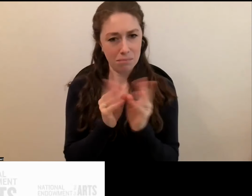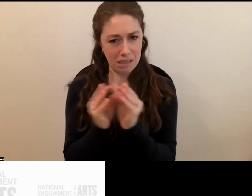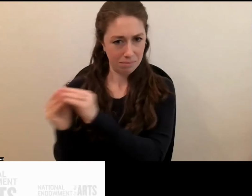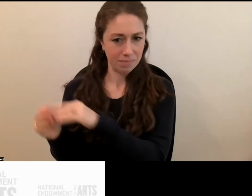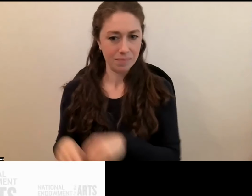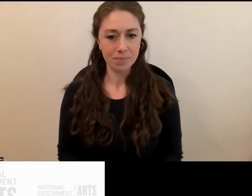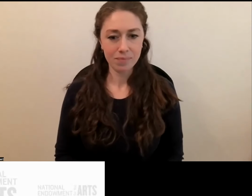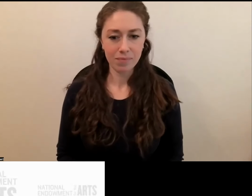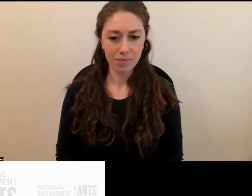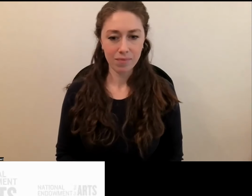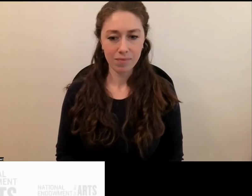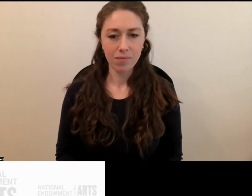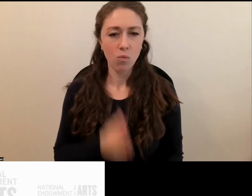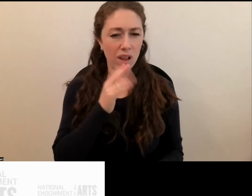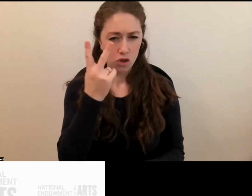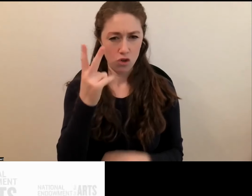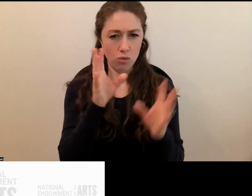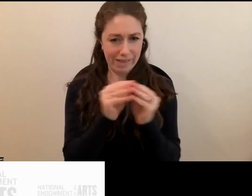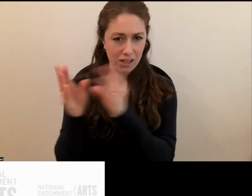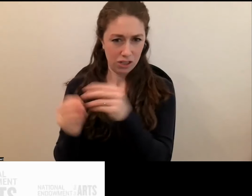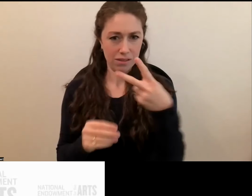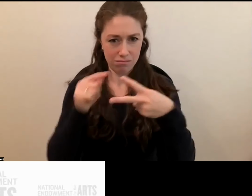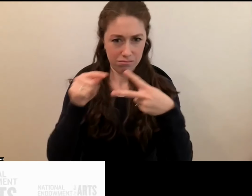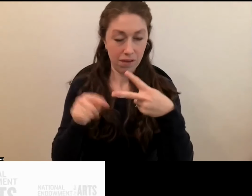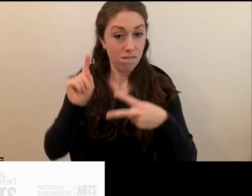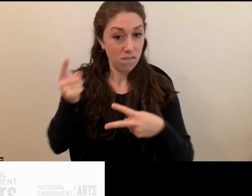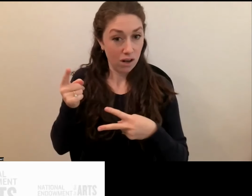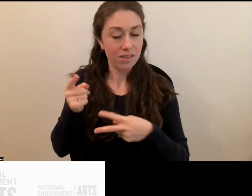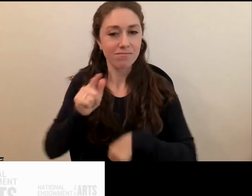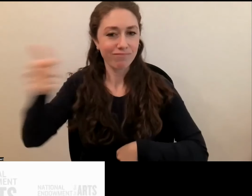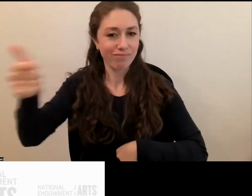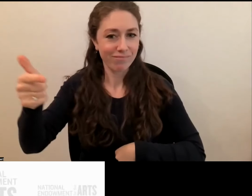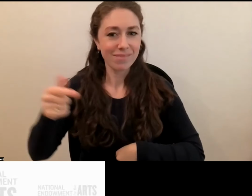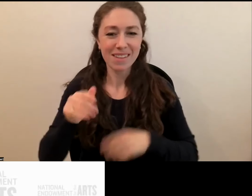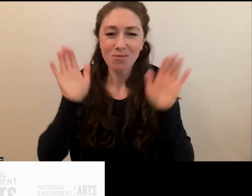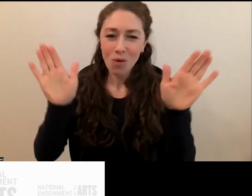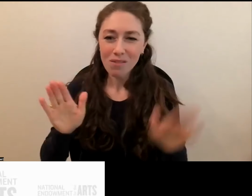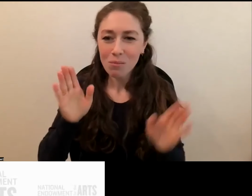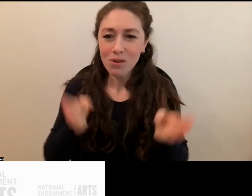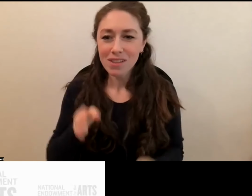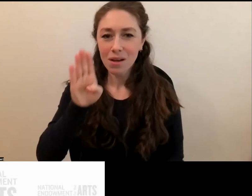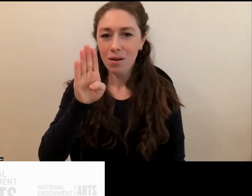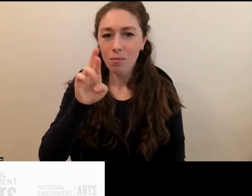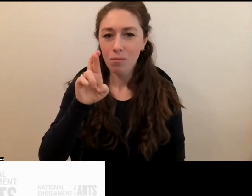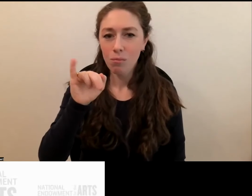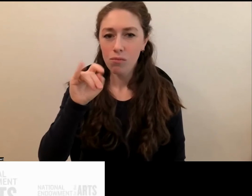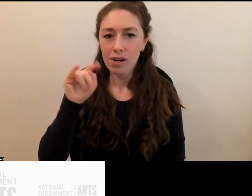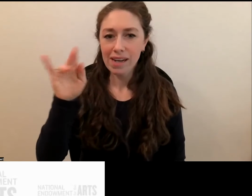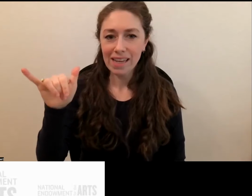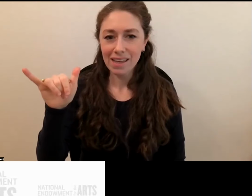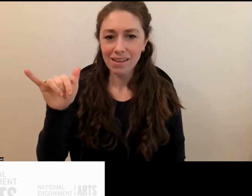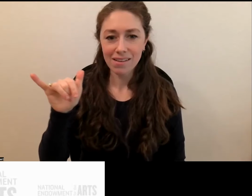around media arts preservation, I'm going to pass the mic over to the wonderful Brittany, who is the Associate Director at BAVC